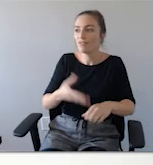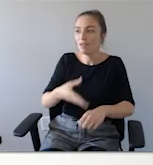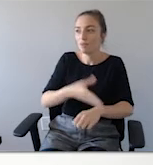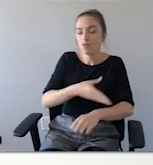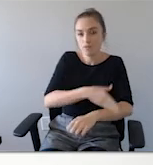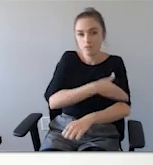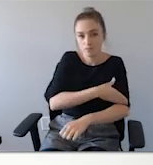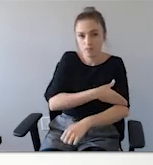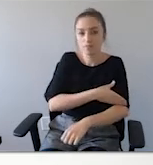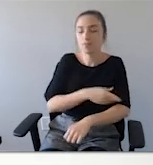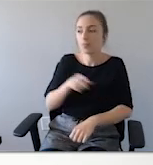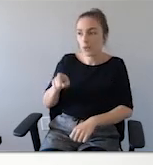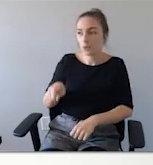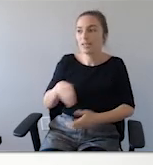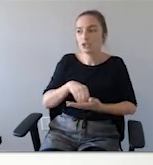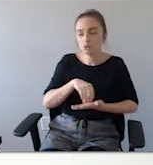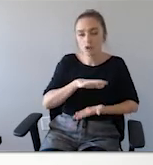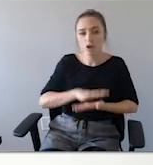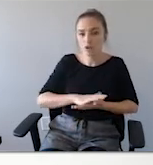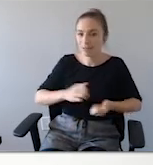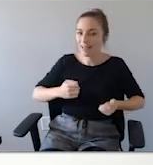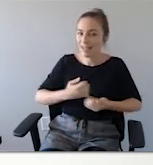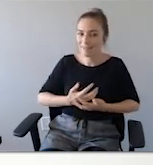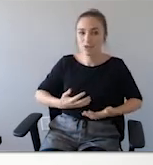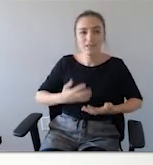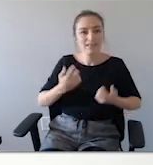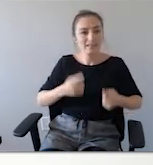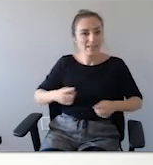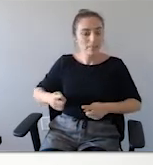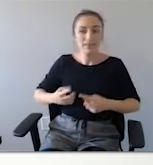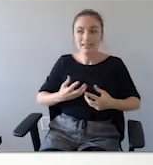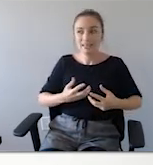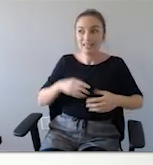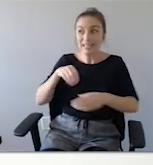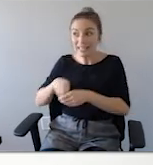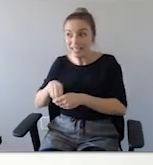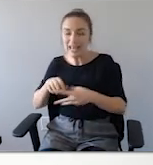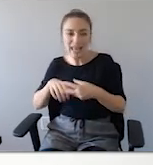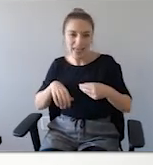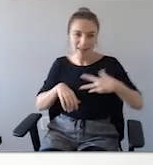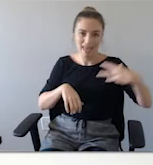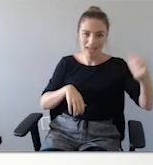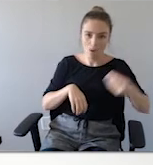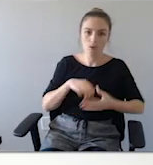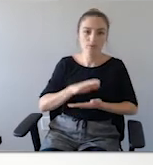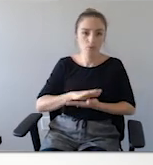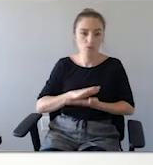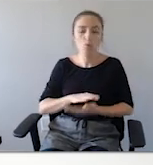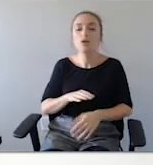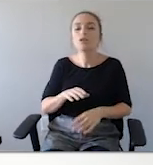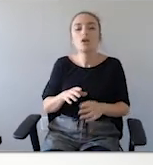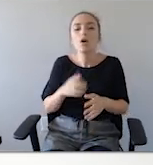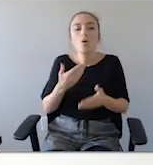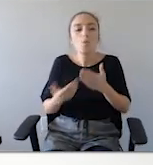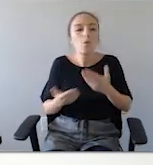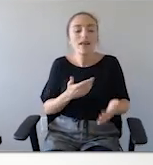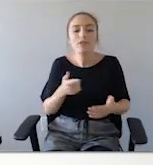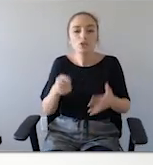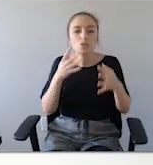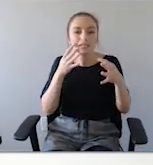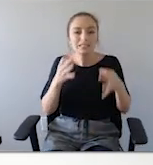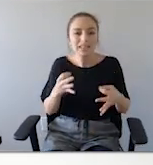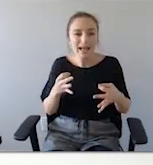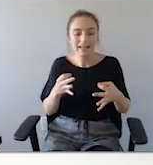want to definitely document that in there. But what you choose to do as a family cannot have